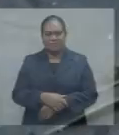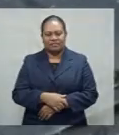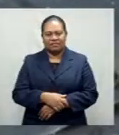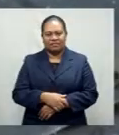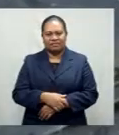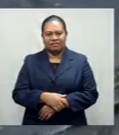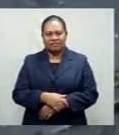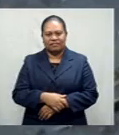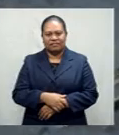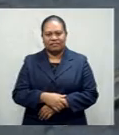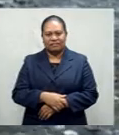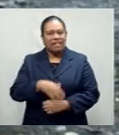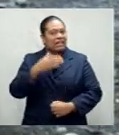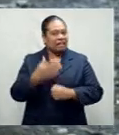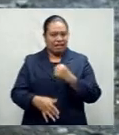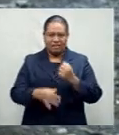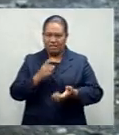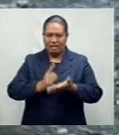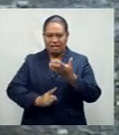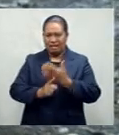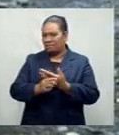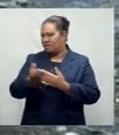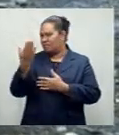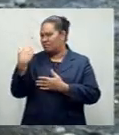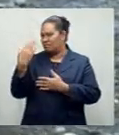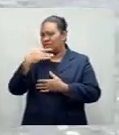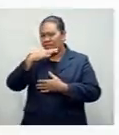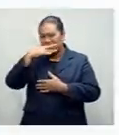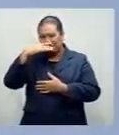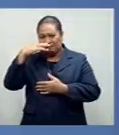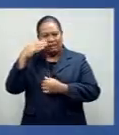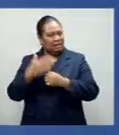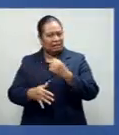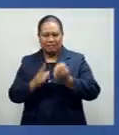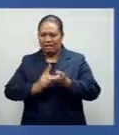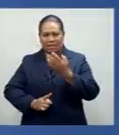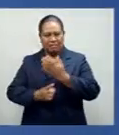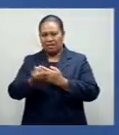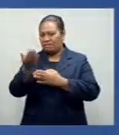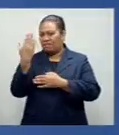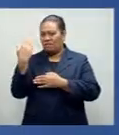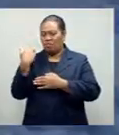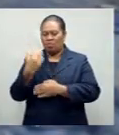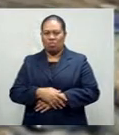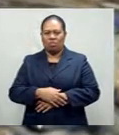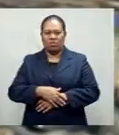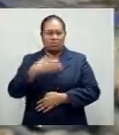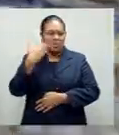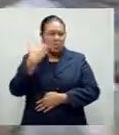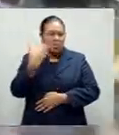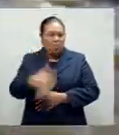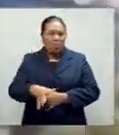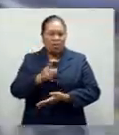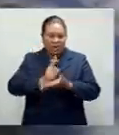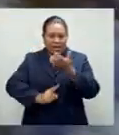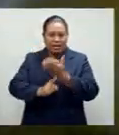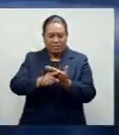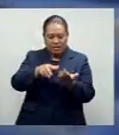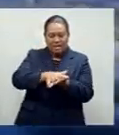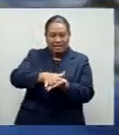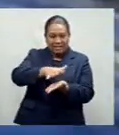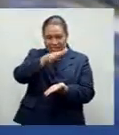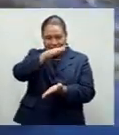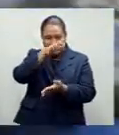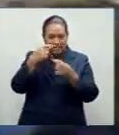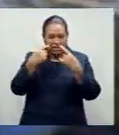It's never smelled like this. Never smelled like this before. A recent heat wave is turning some of Canada's Pacific waters into